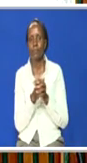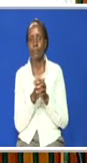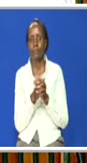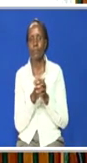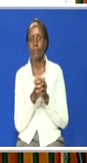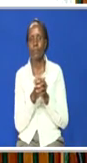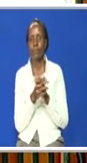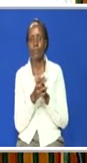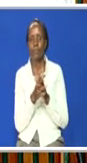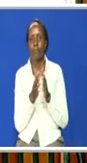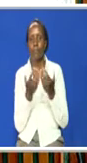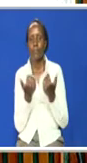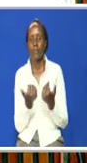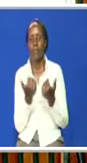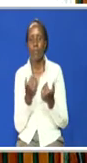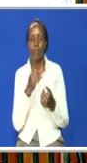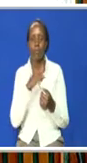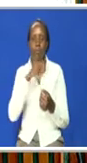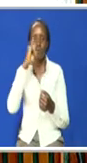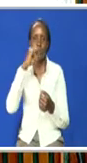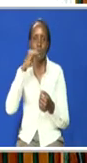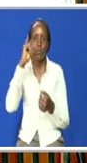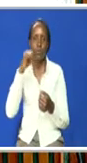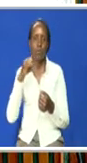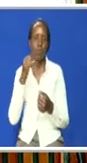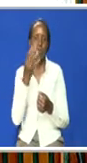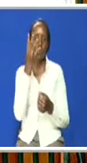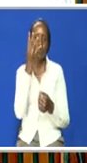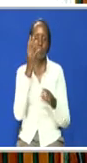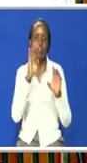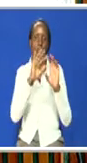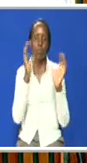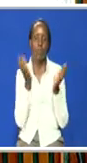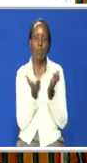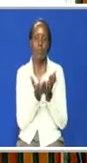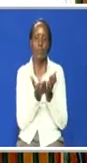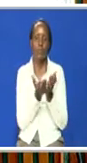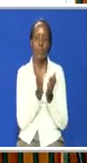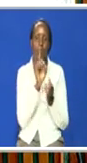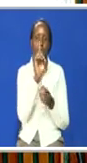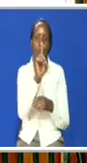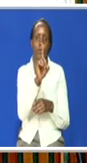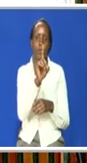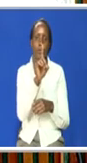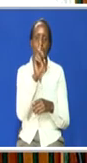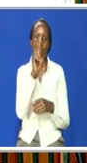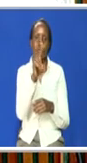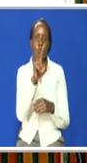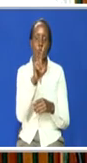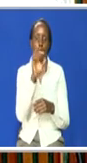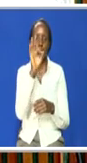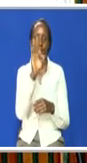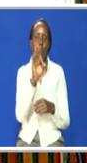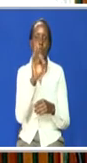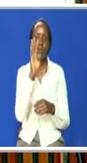So we draw four balls. One, one, two,